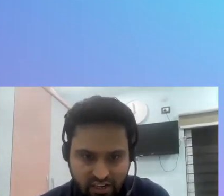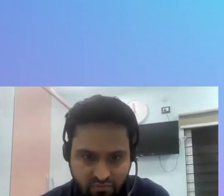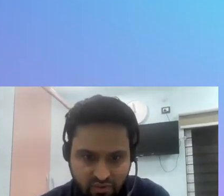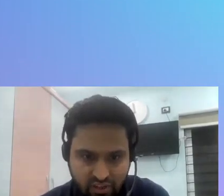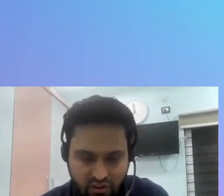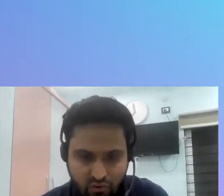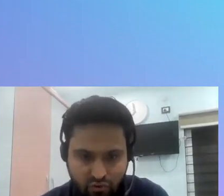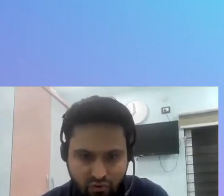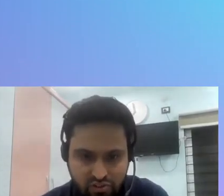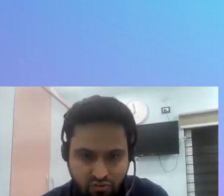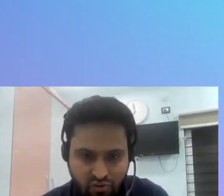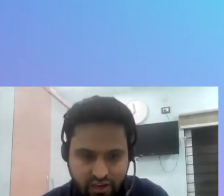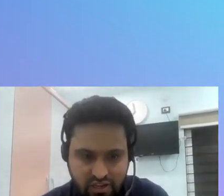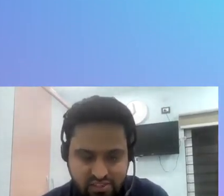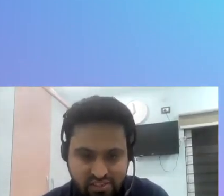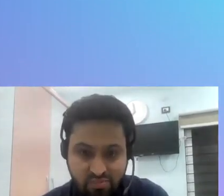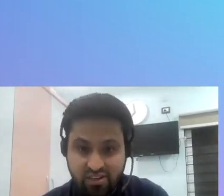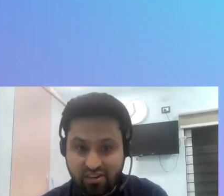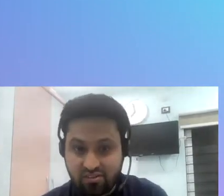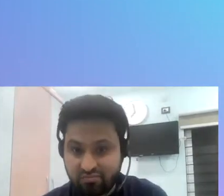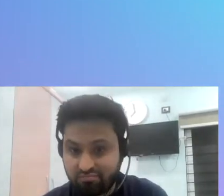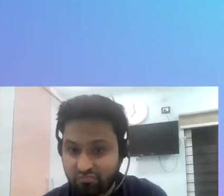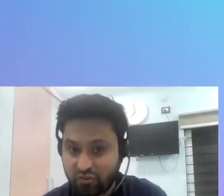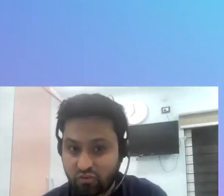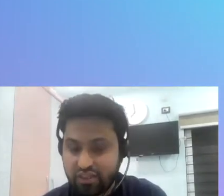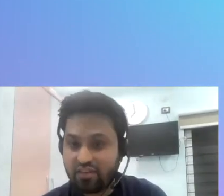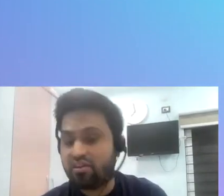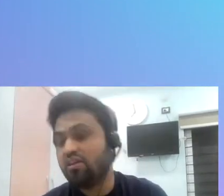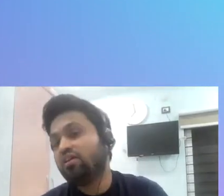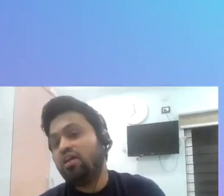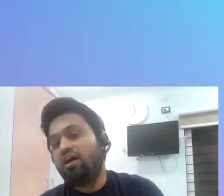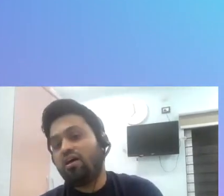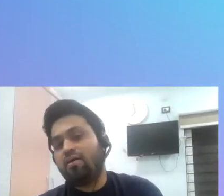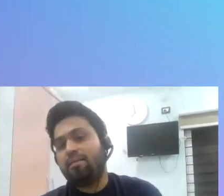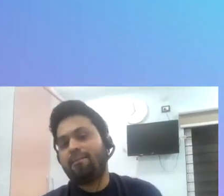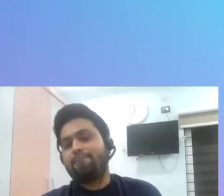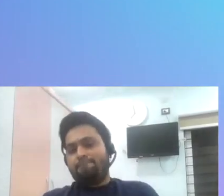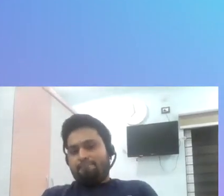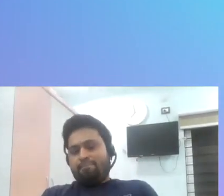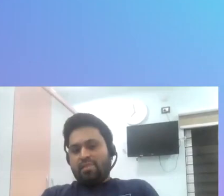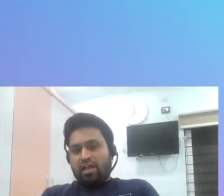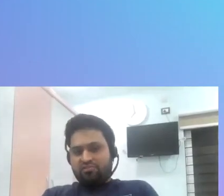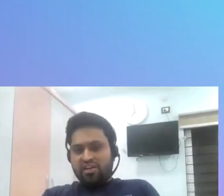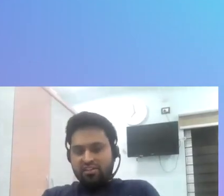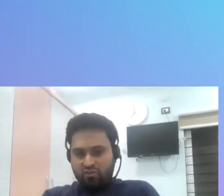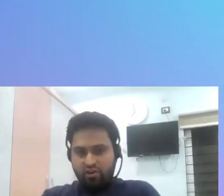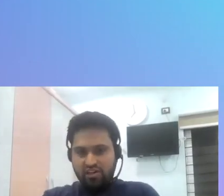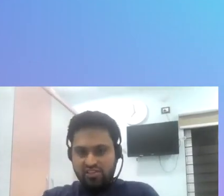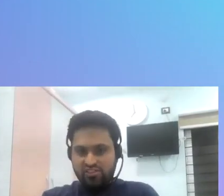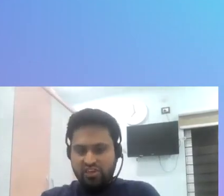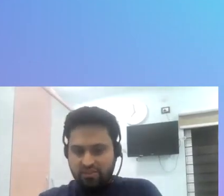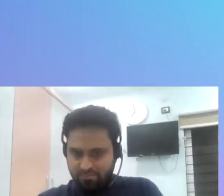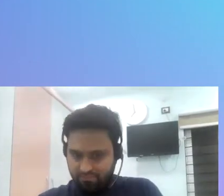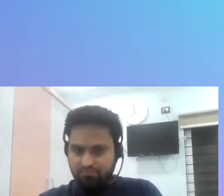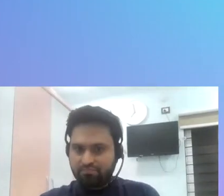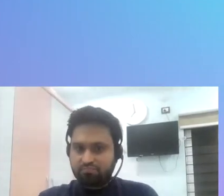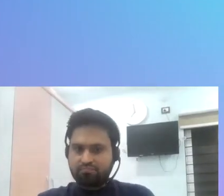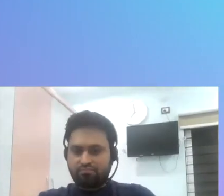can I sign up for the new user flow analysis beta? So I think I've shared the URL in the